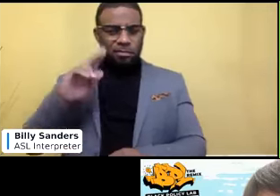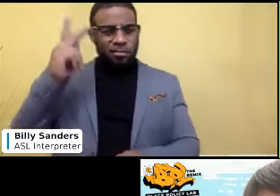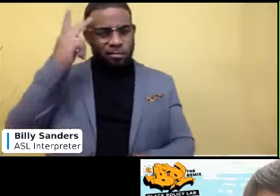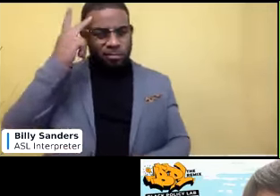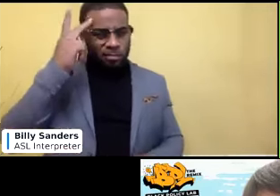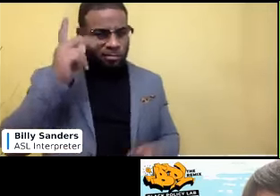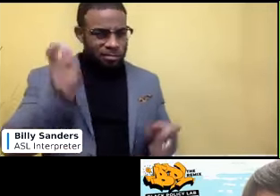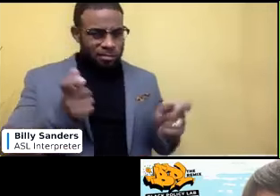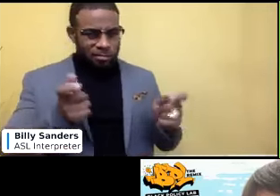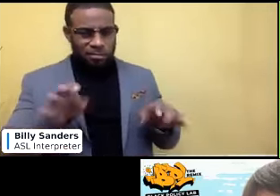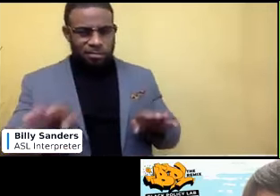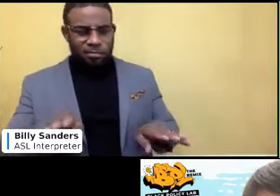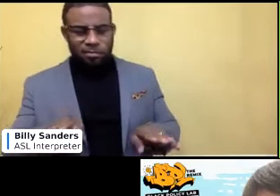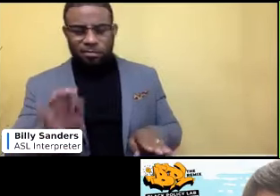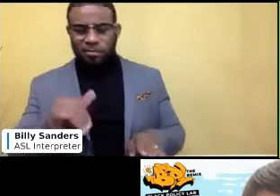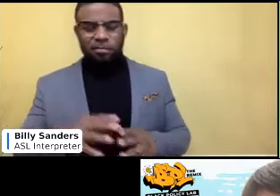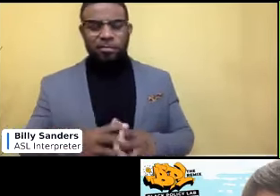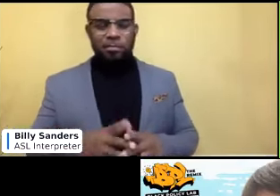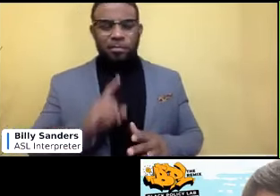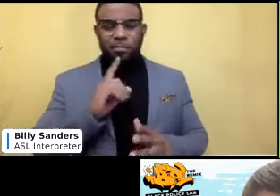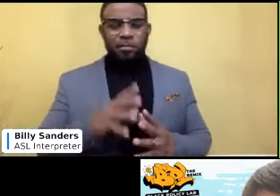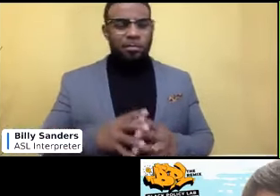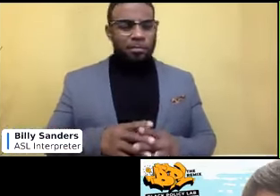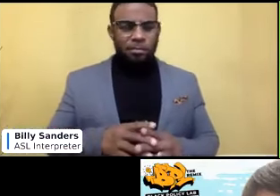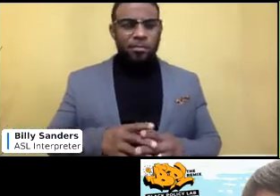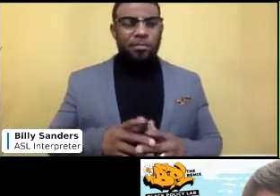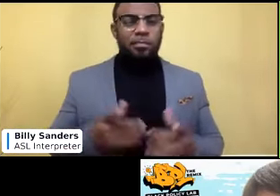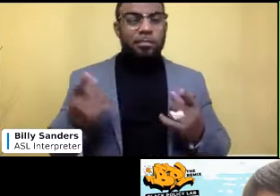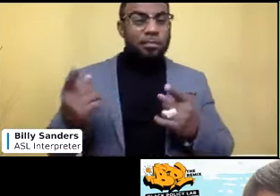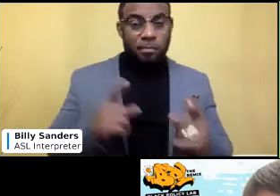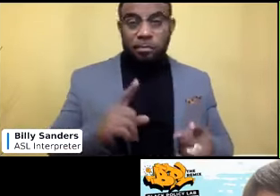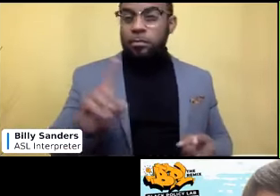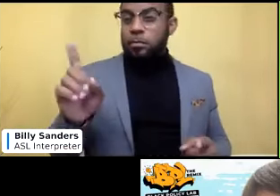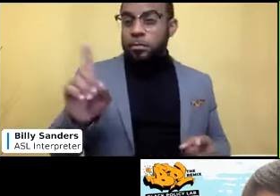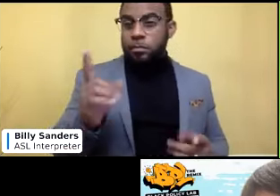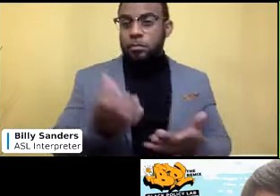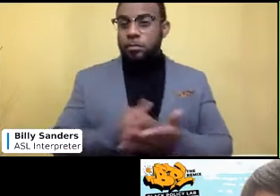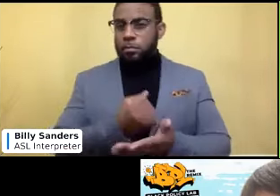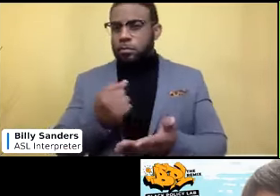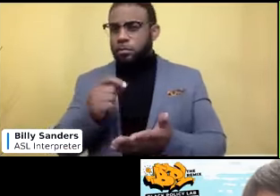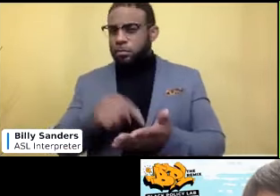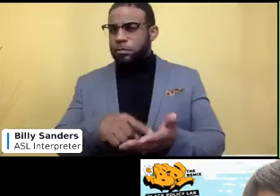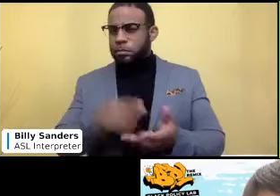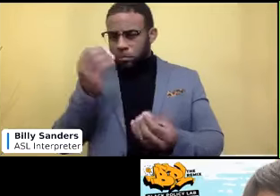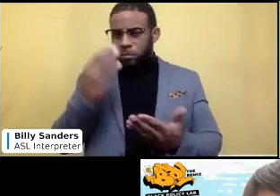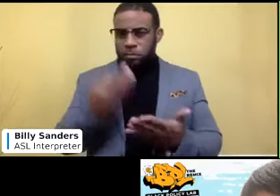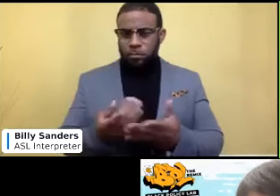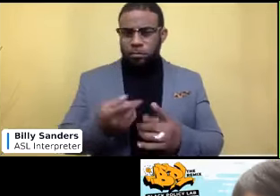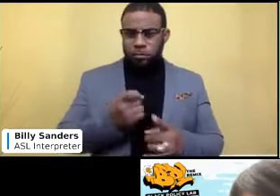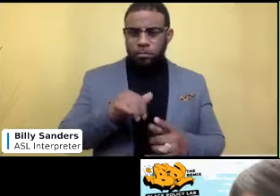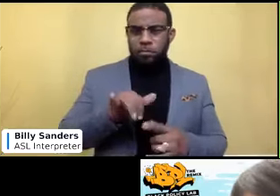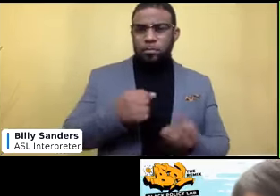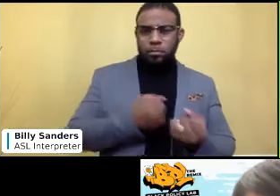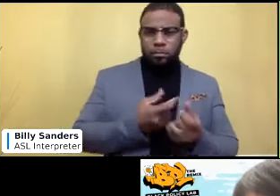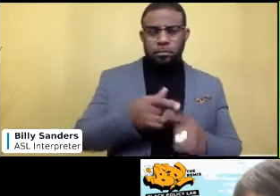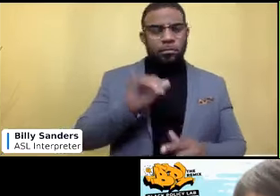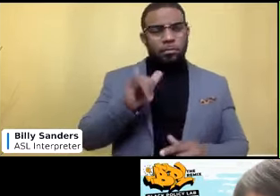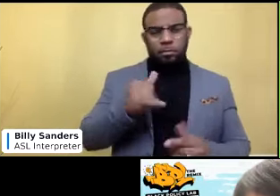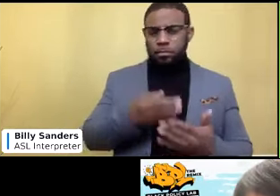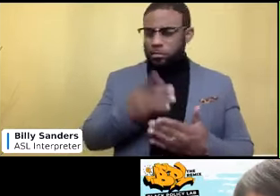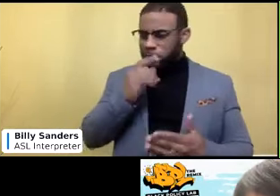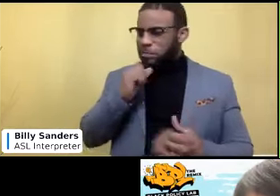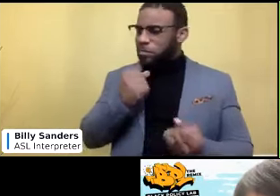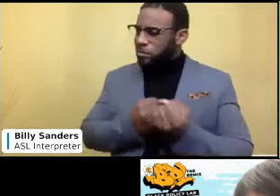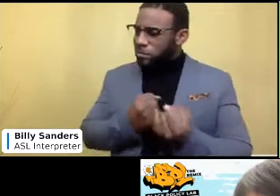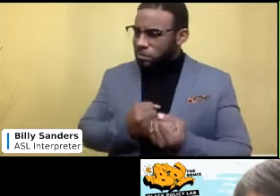geopolitical maneuvers that are happening, and where they're getting this funding from and their support from, not just funding but